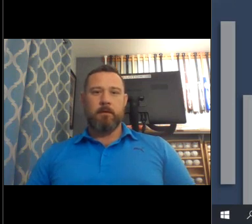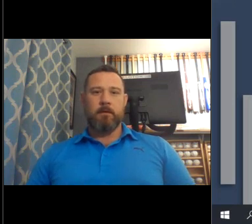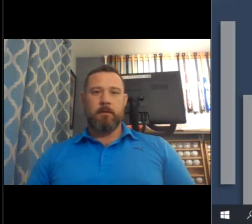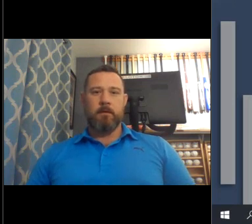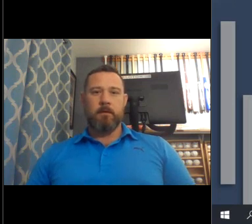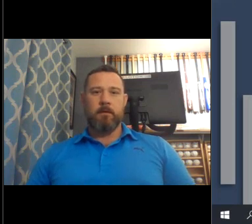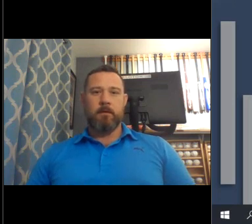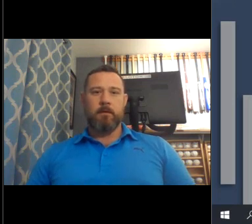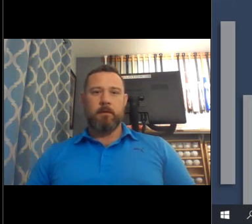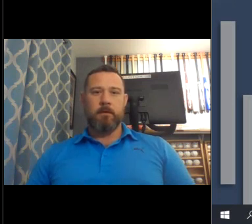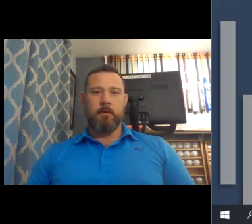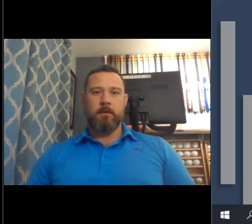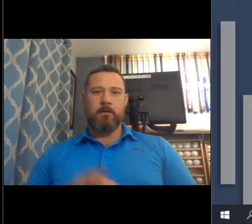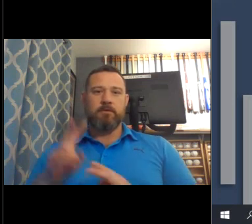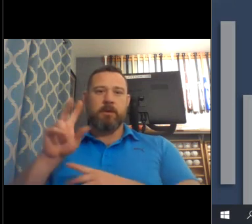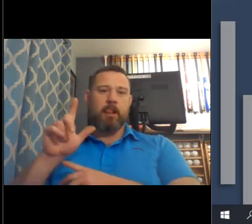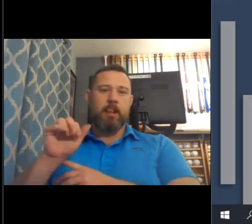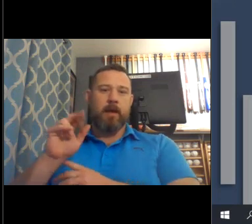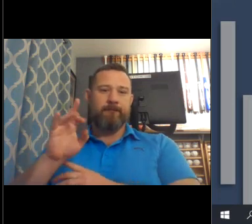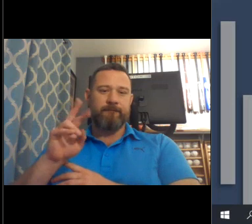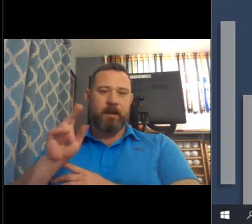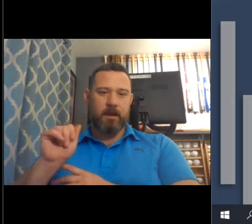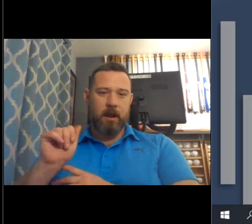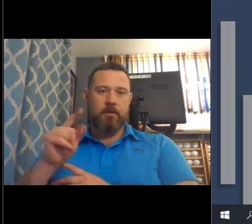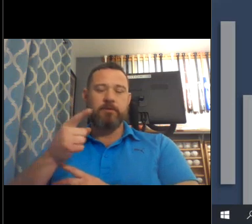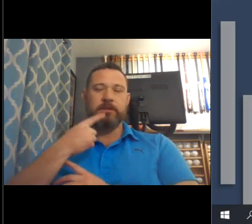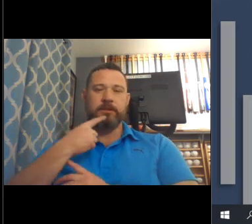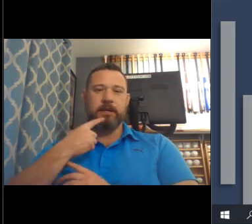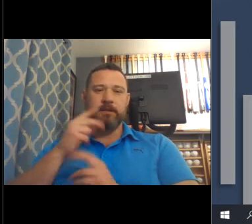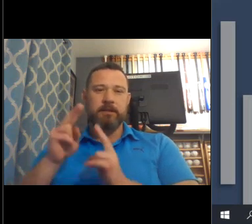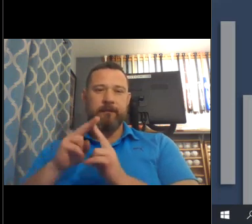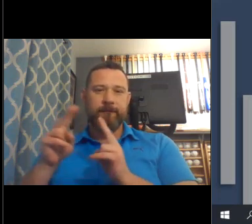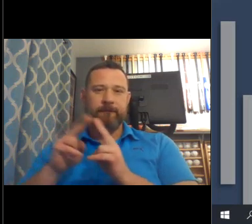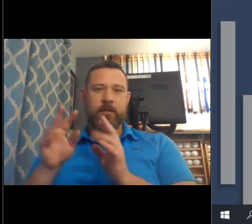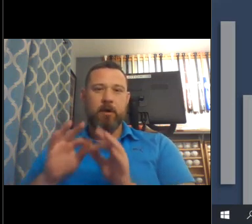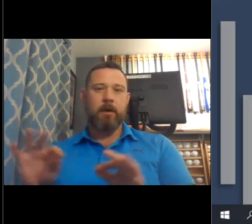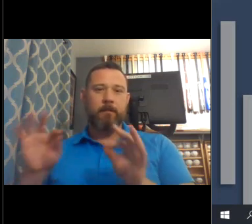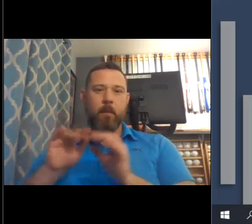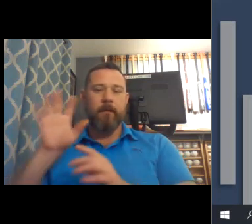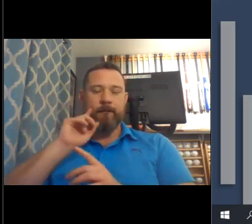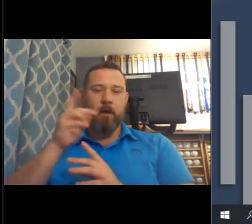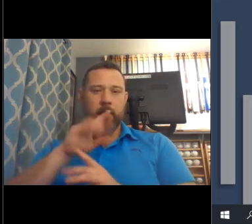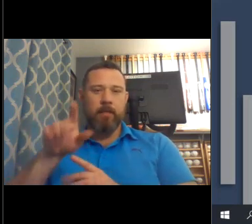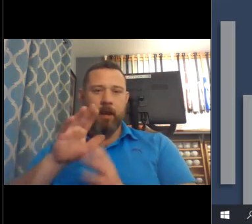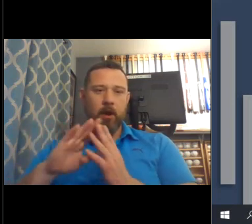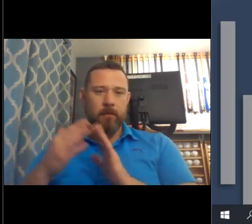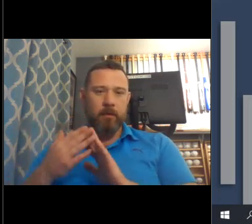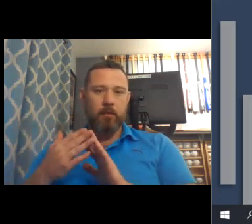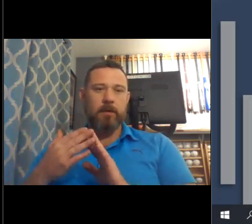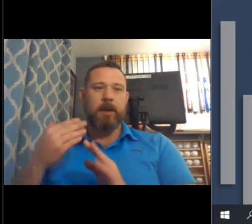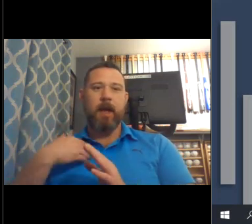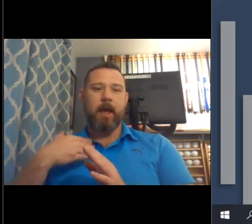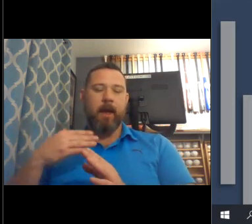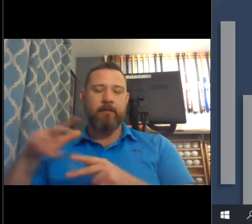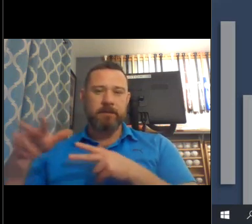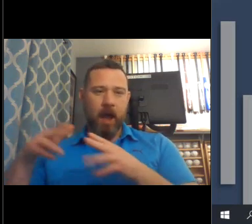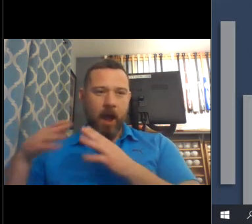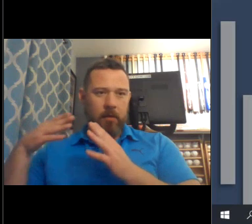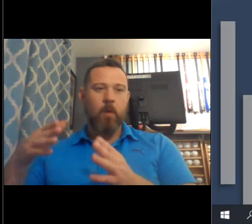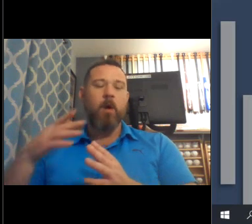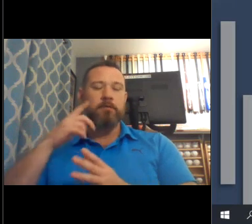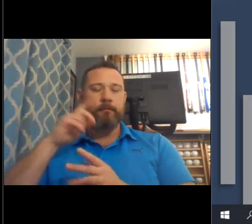Vargas from La Vina. She says it's very important for their community to have sidewalks, especially for folks